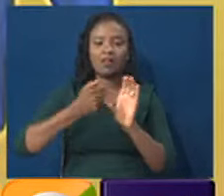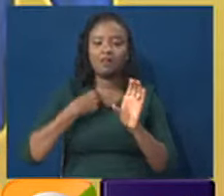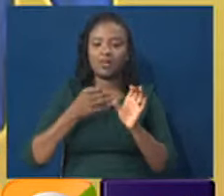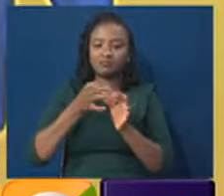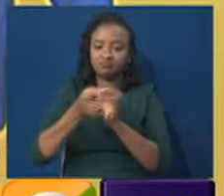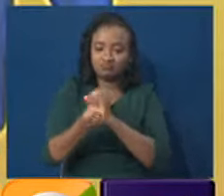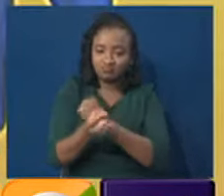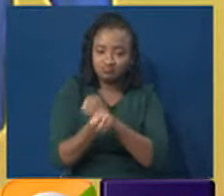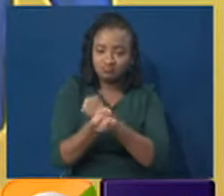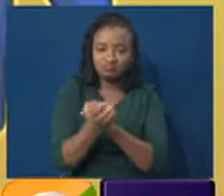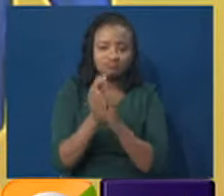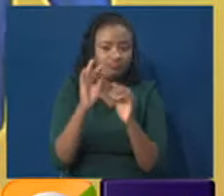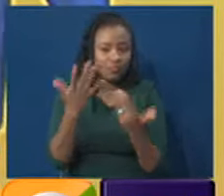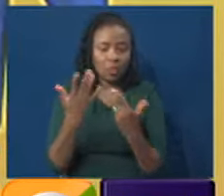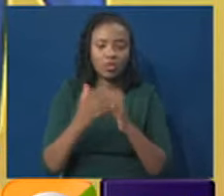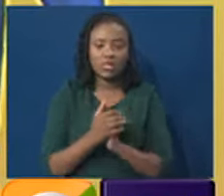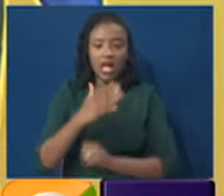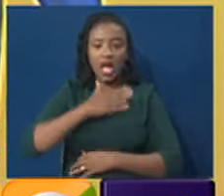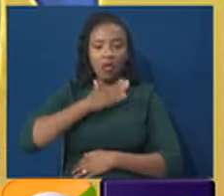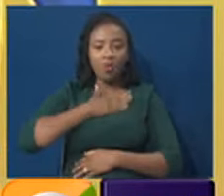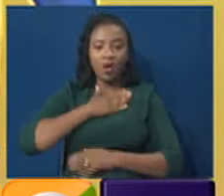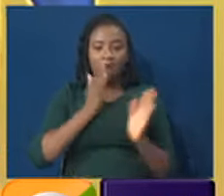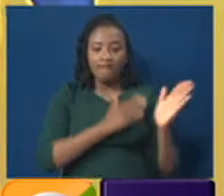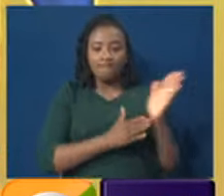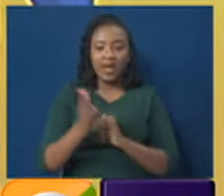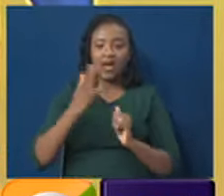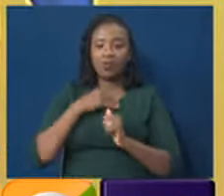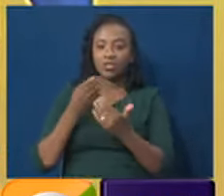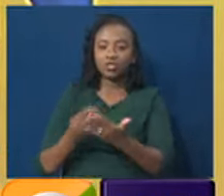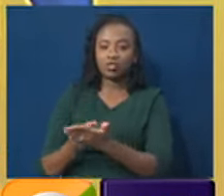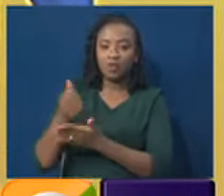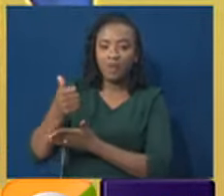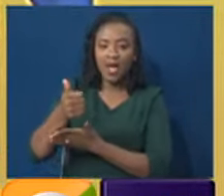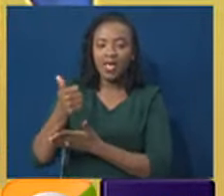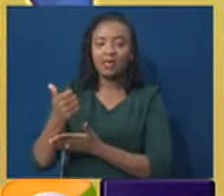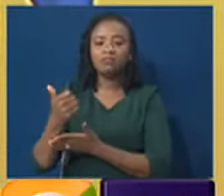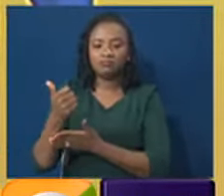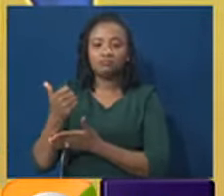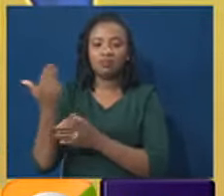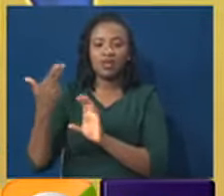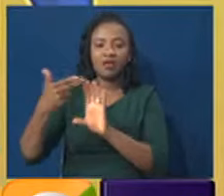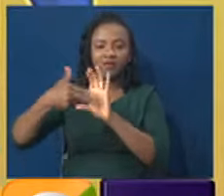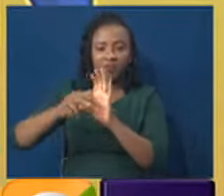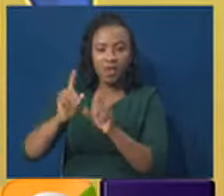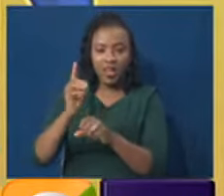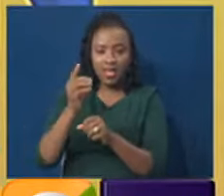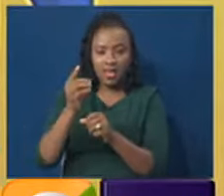Ile mpango tuko nao wa kununua mafuta kwa shilingi,